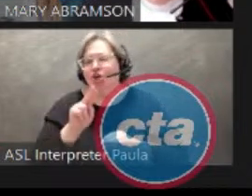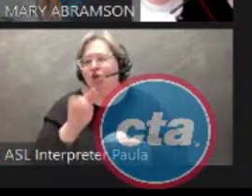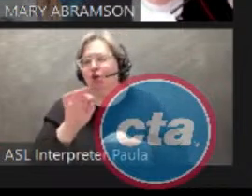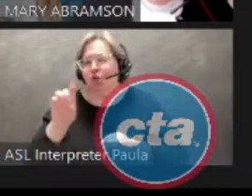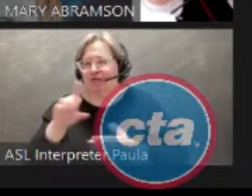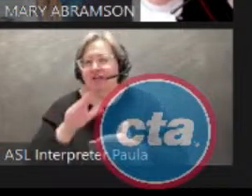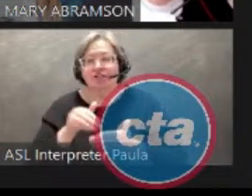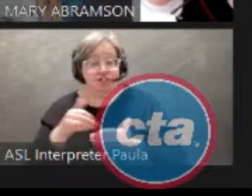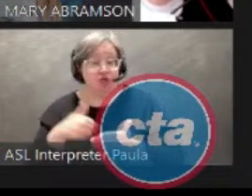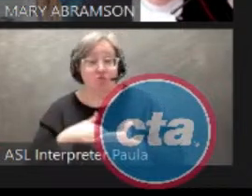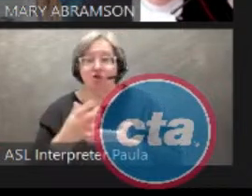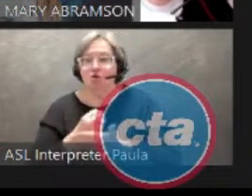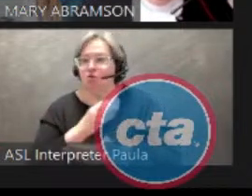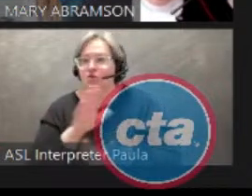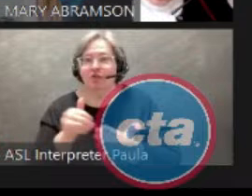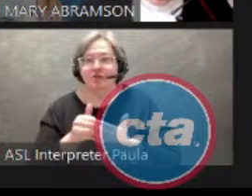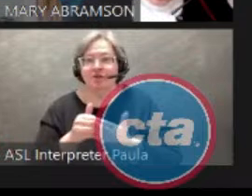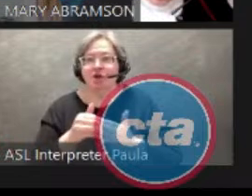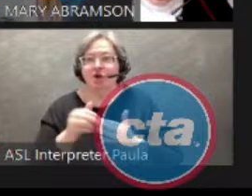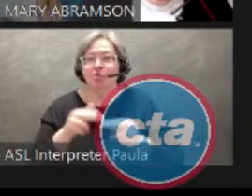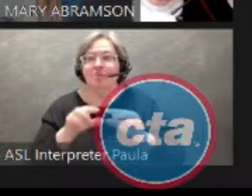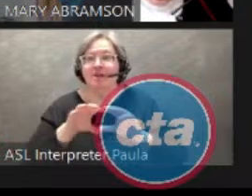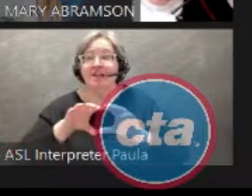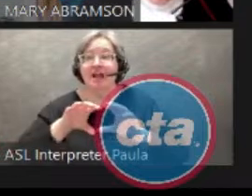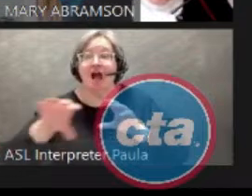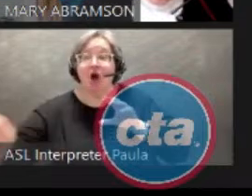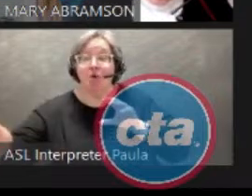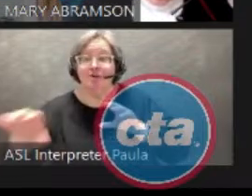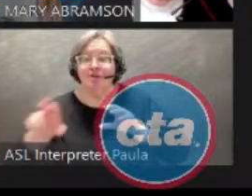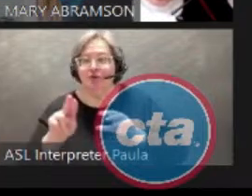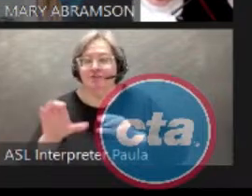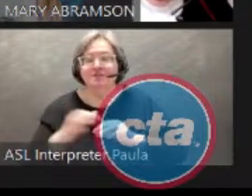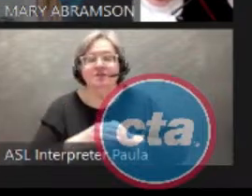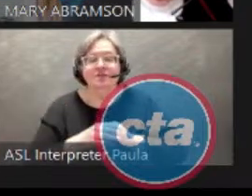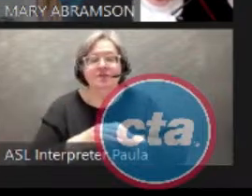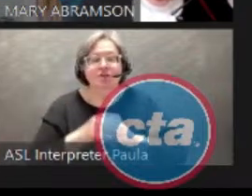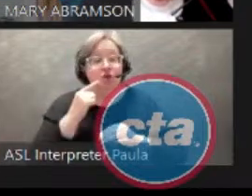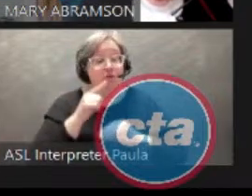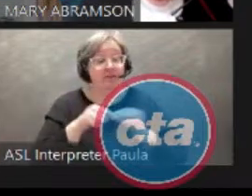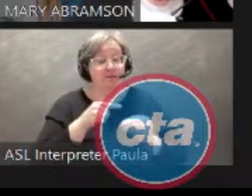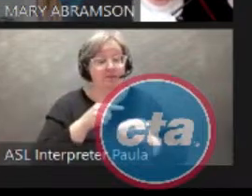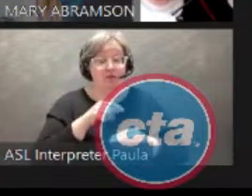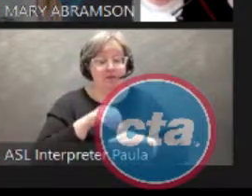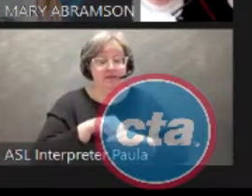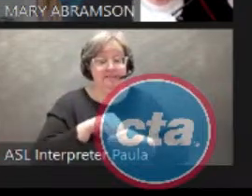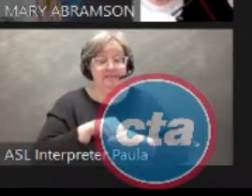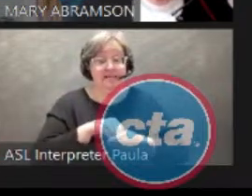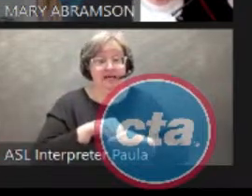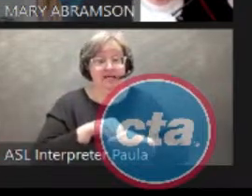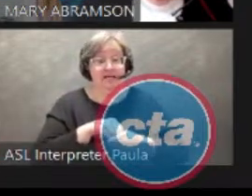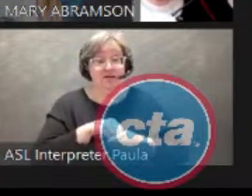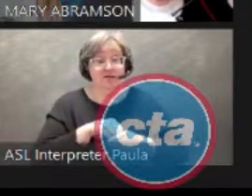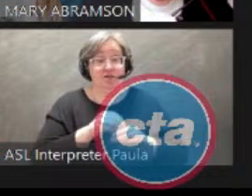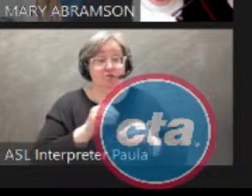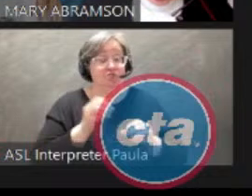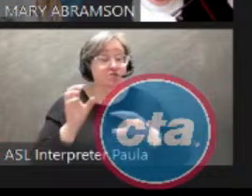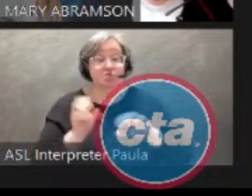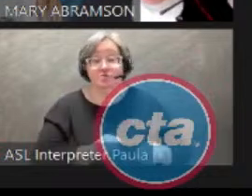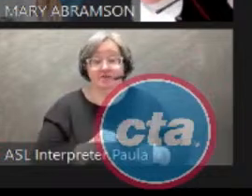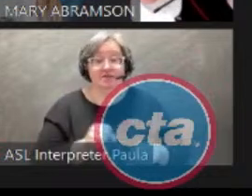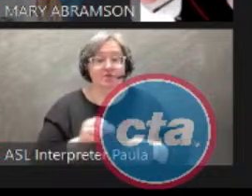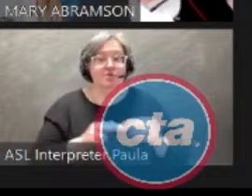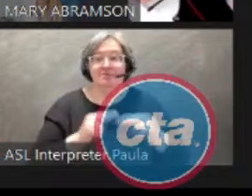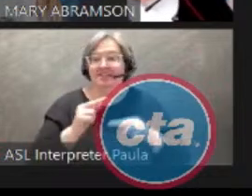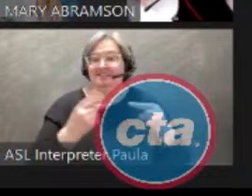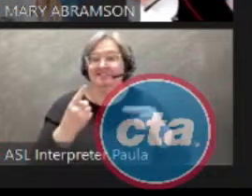Center. We're building out the United Center. Basically, everything that you think about inside the United Center is taking away, gone. Everything